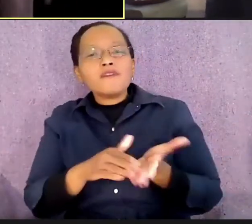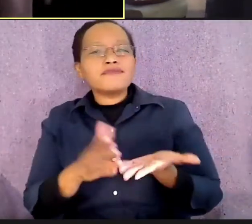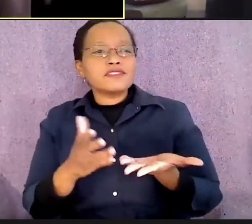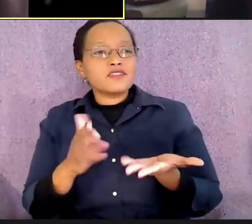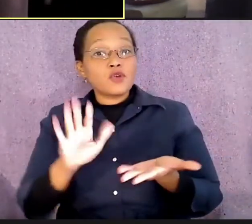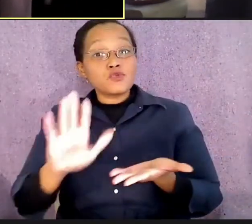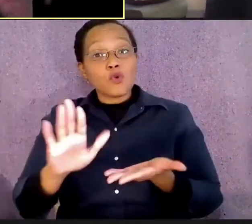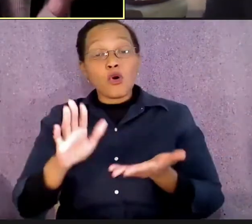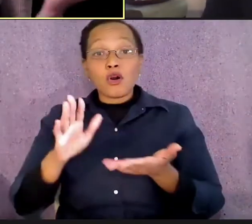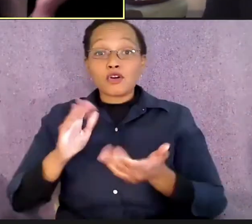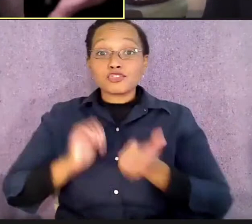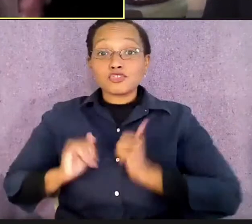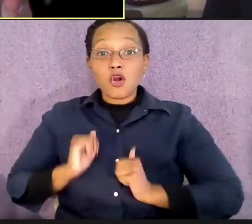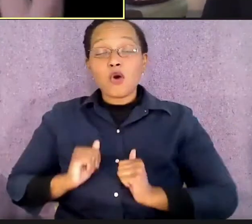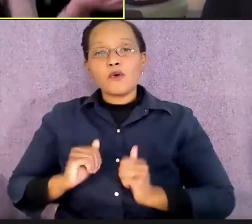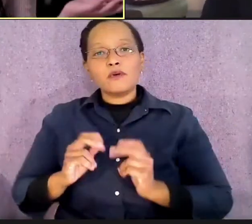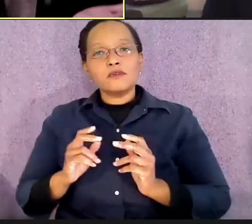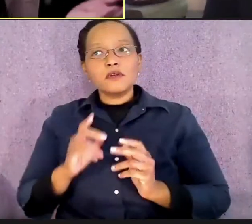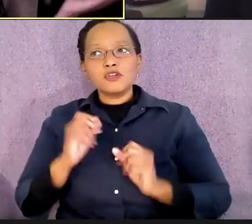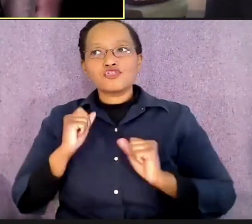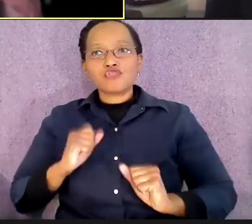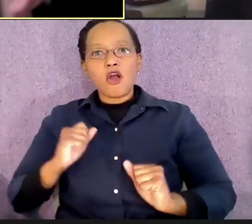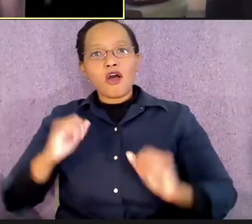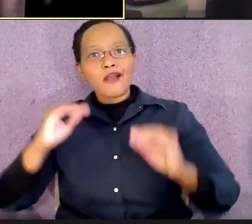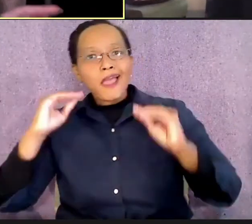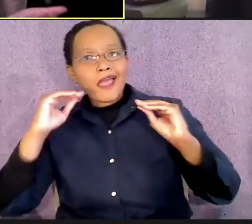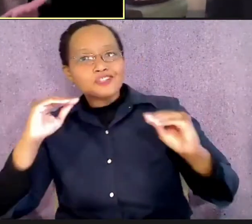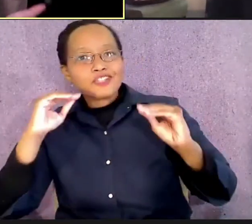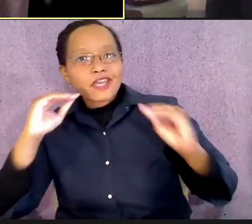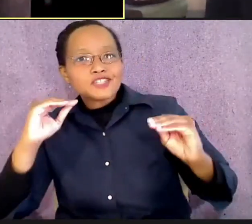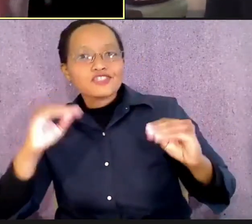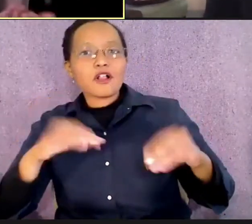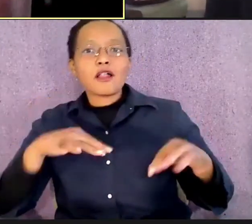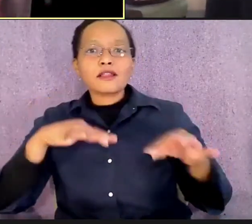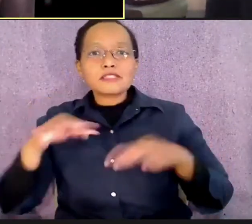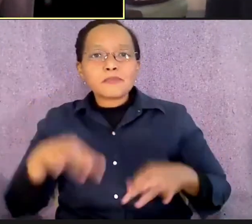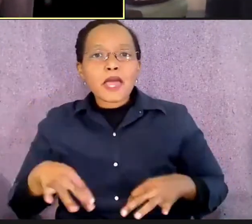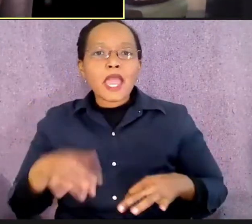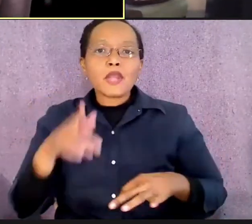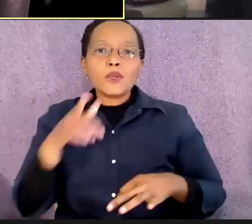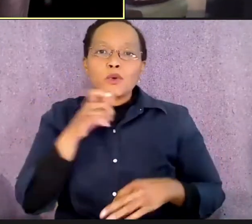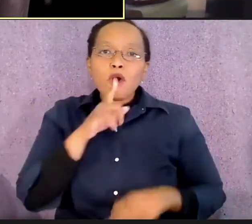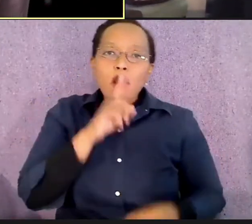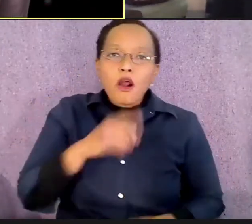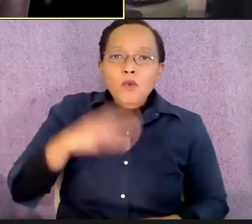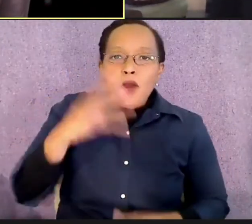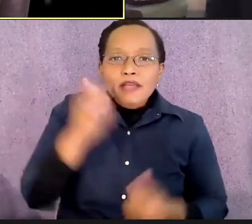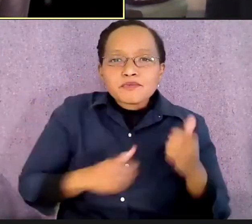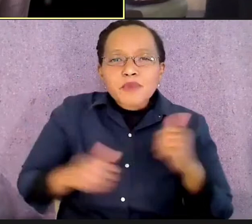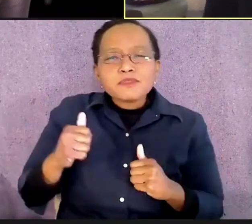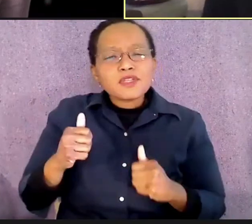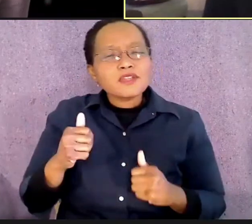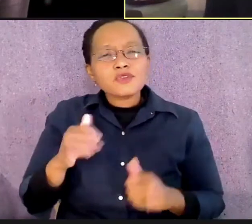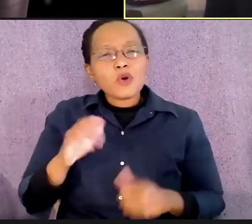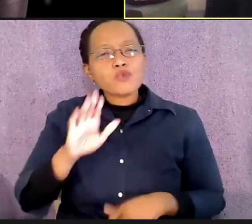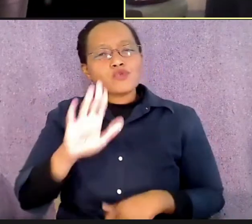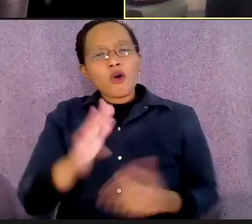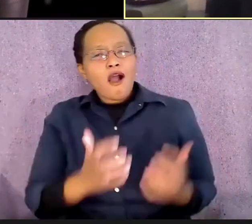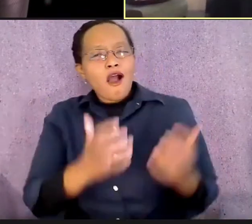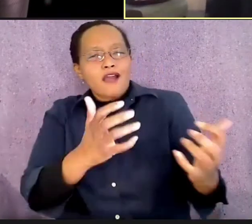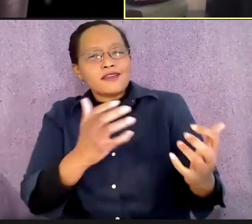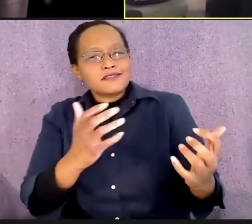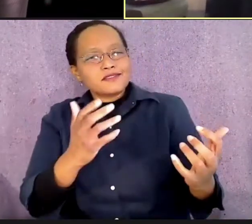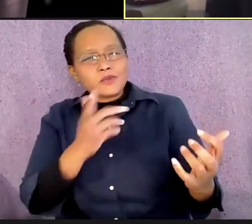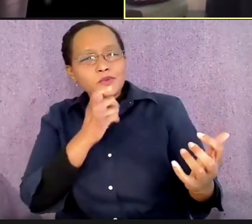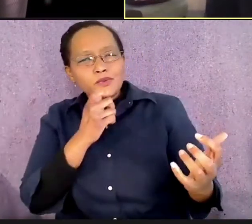white supremacy and like who are white supremacists. And so yeah, who are the people that you have in mind? I'm aware of